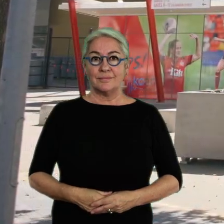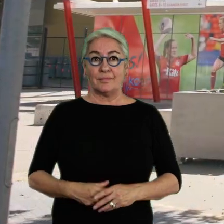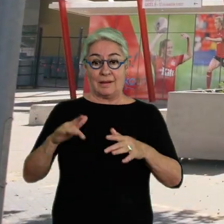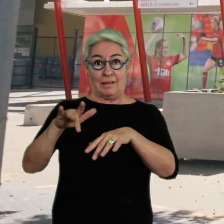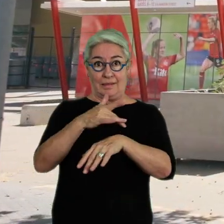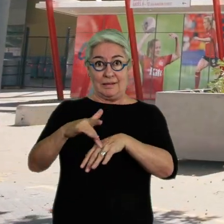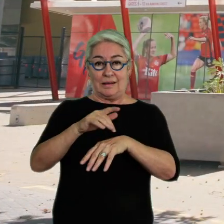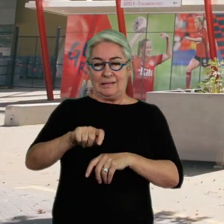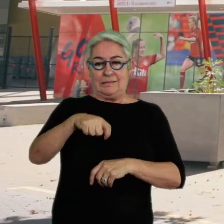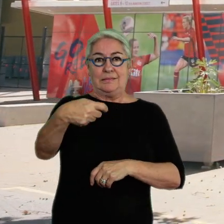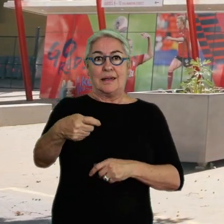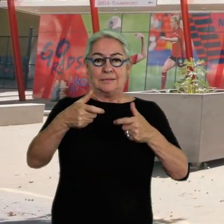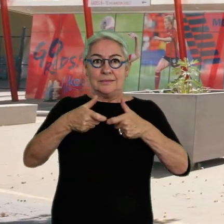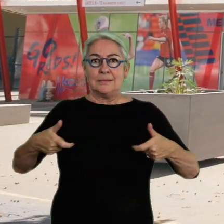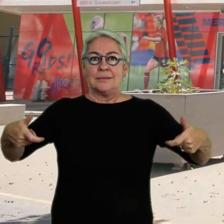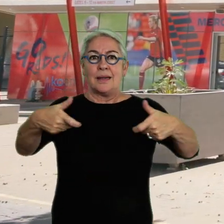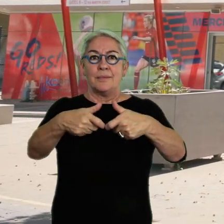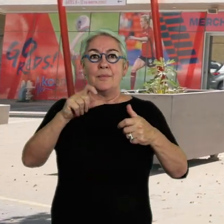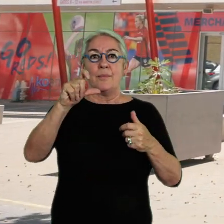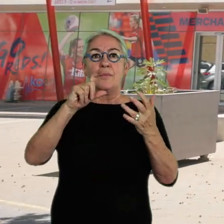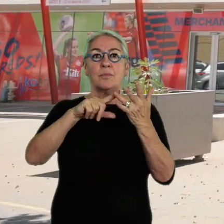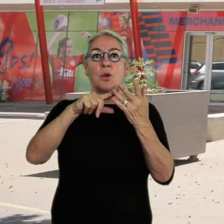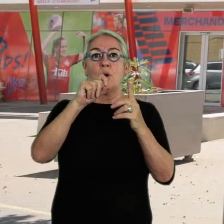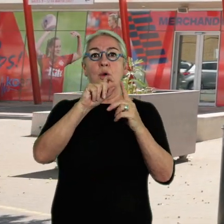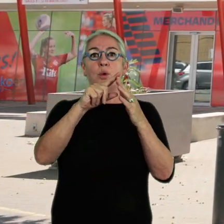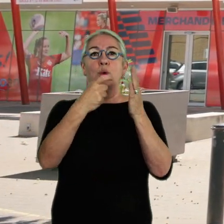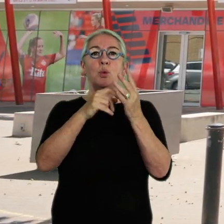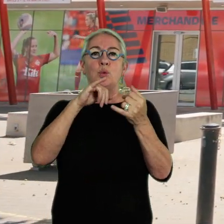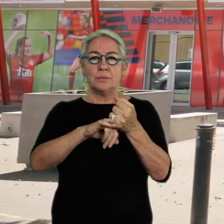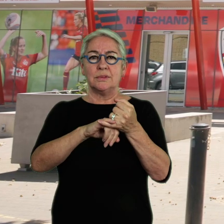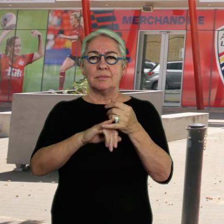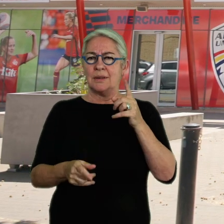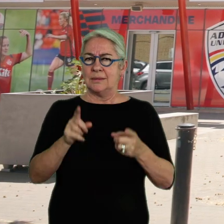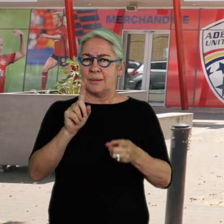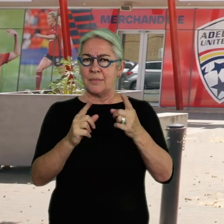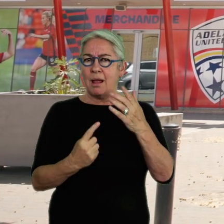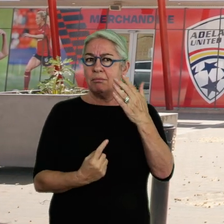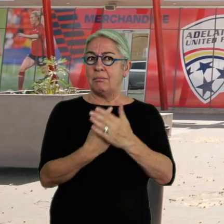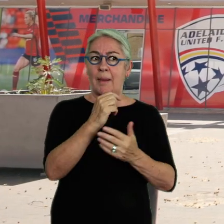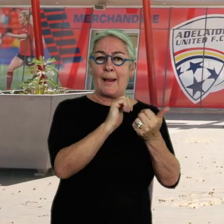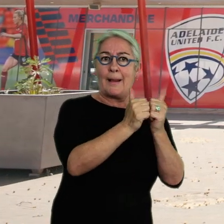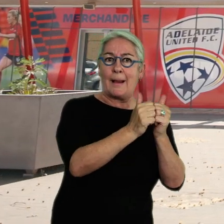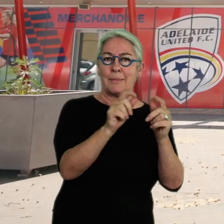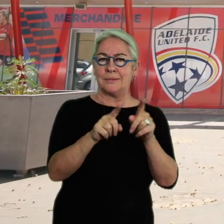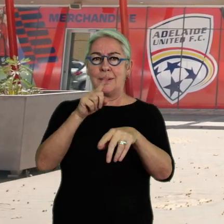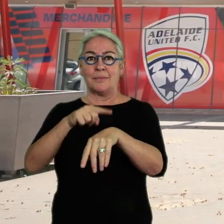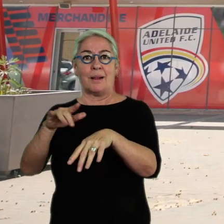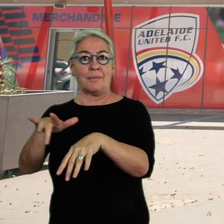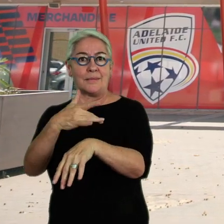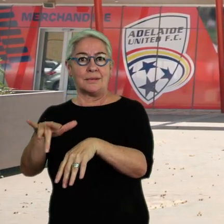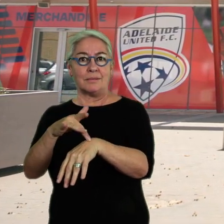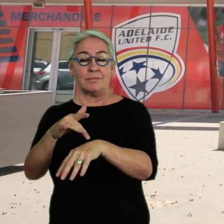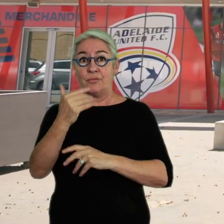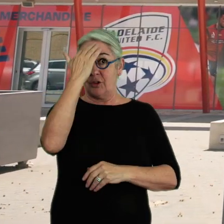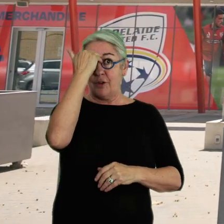Cooper's Stadium is next door to the theatre. There are times when games at Cooper's Stadium coincide with theatre shows. There are typically 2 or 3